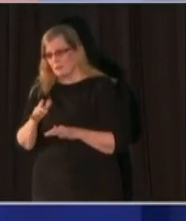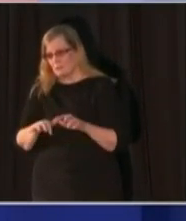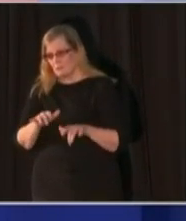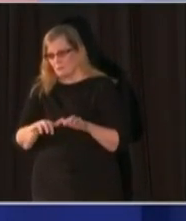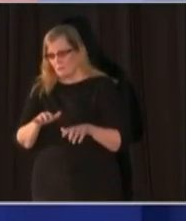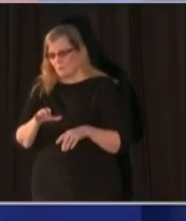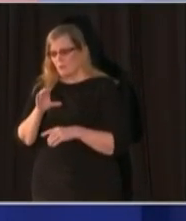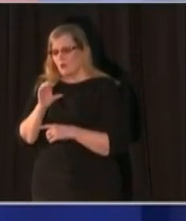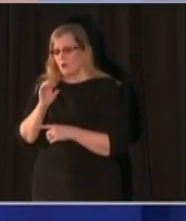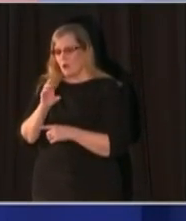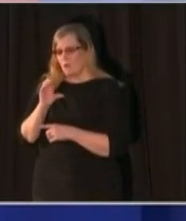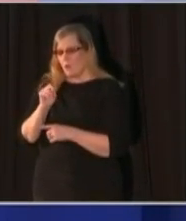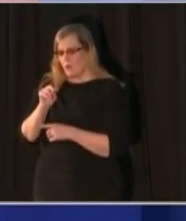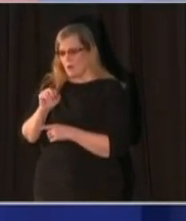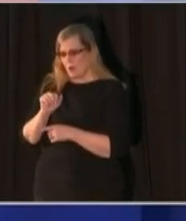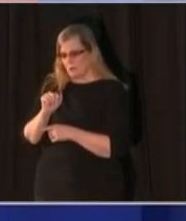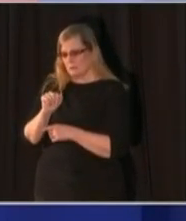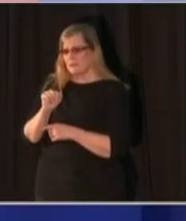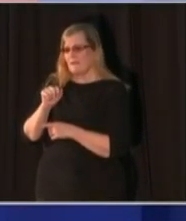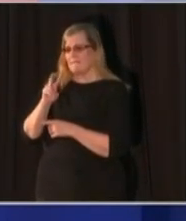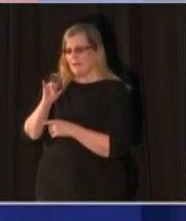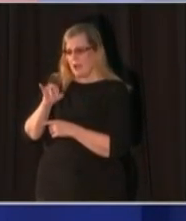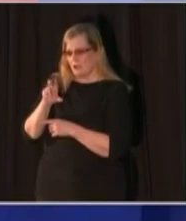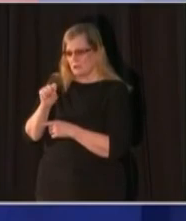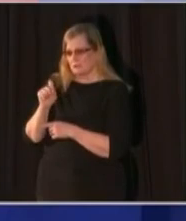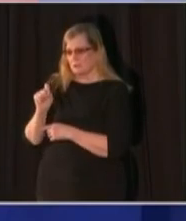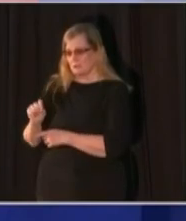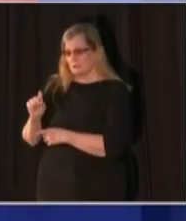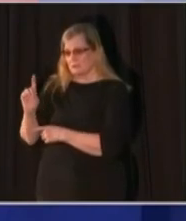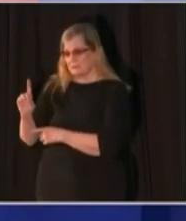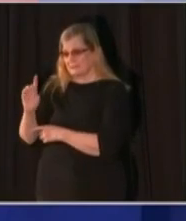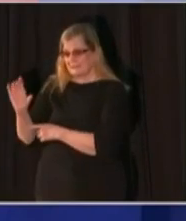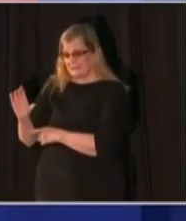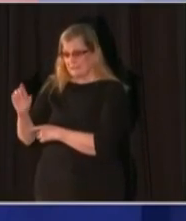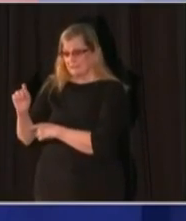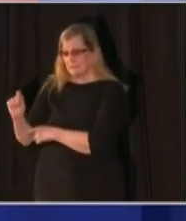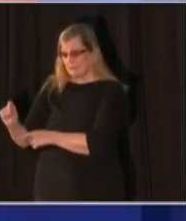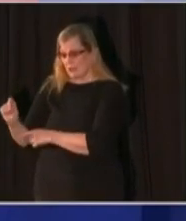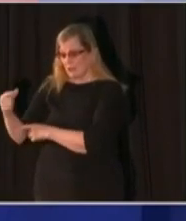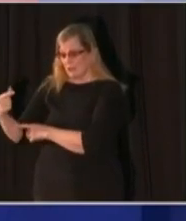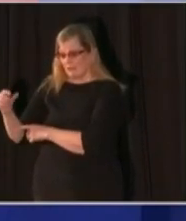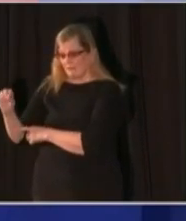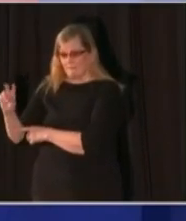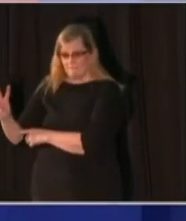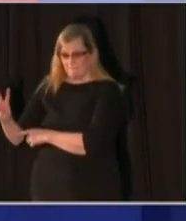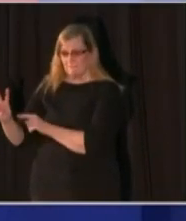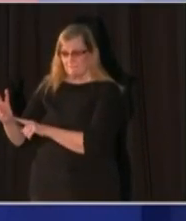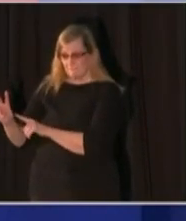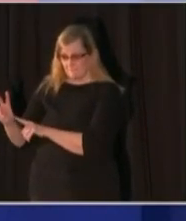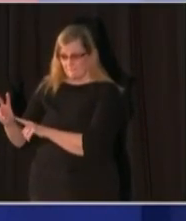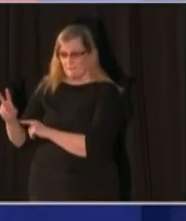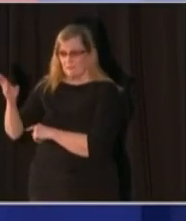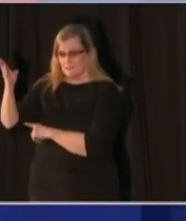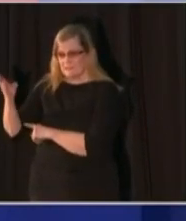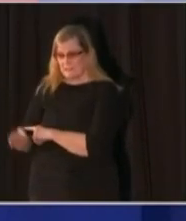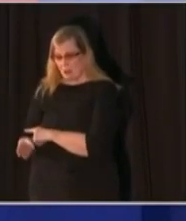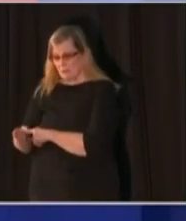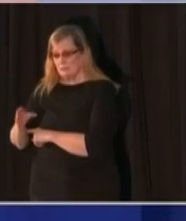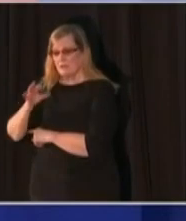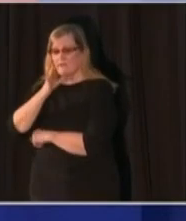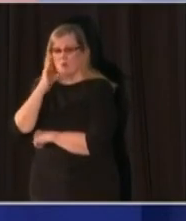coronavirus.dc.gov/farmersmarkets to review the order and requirements and also to submit their plan